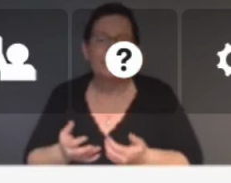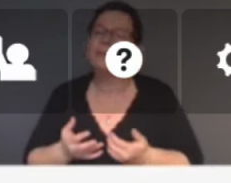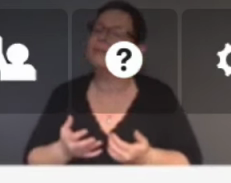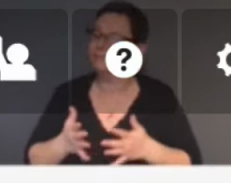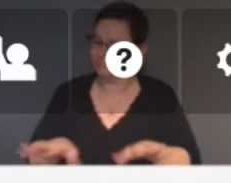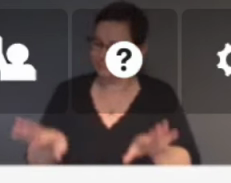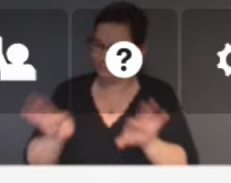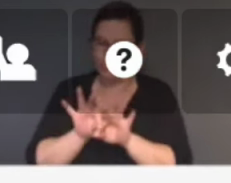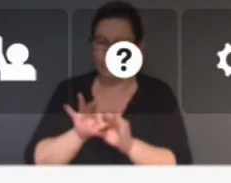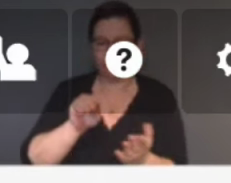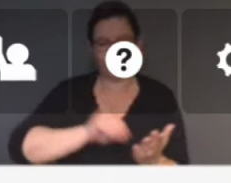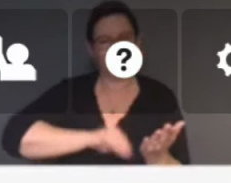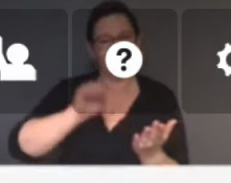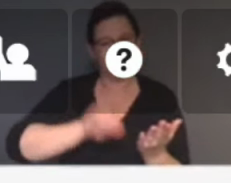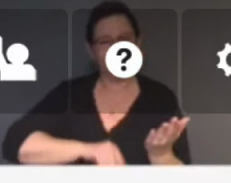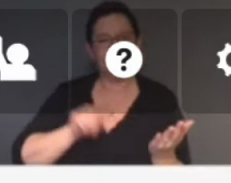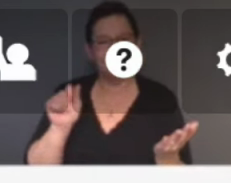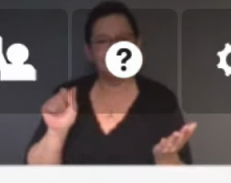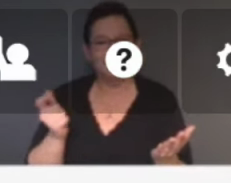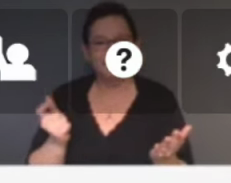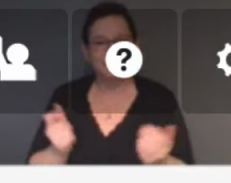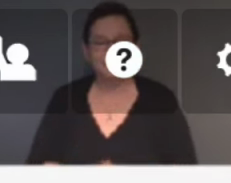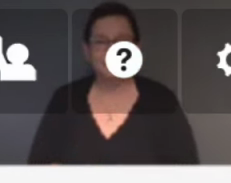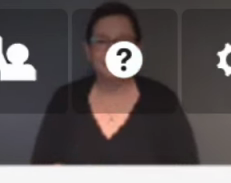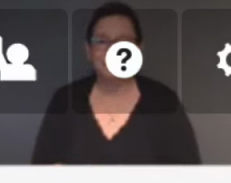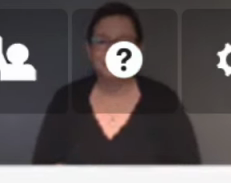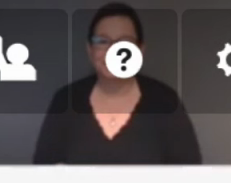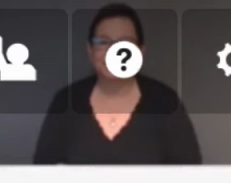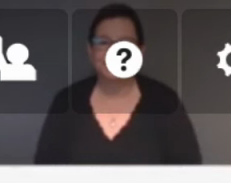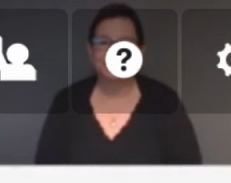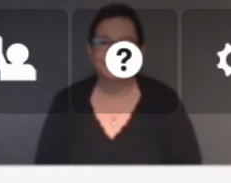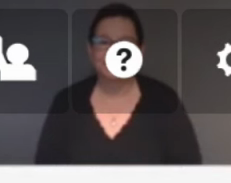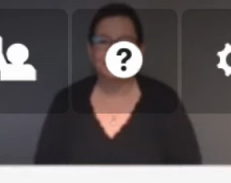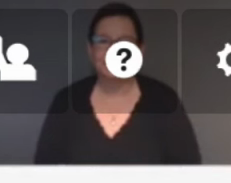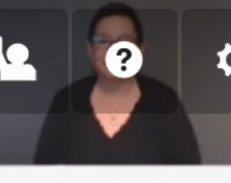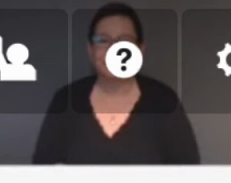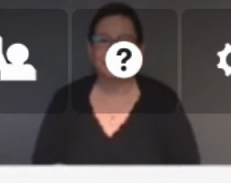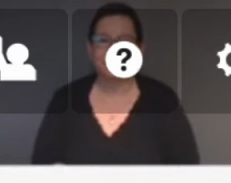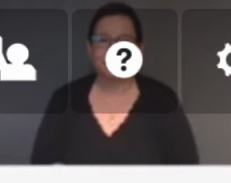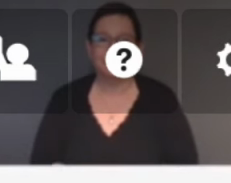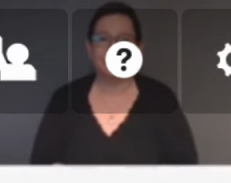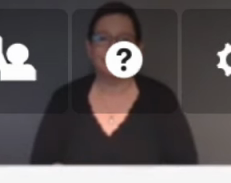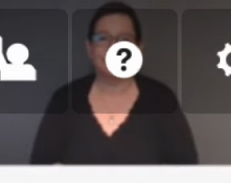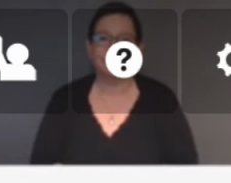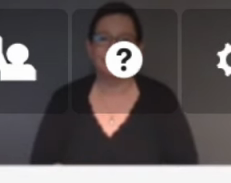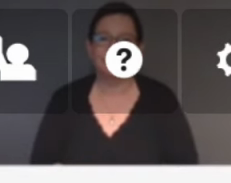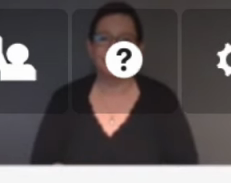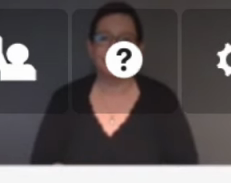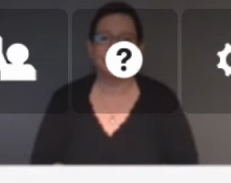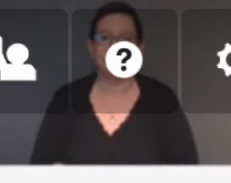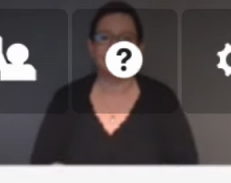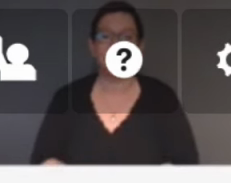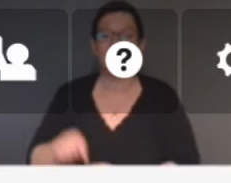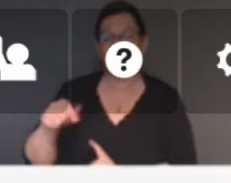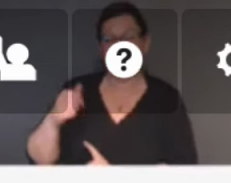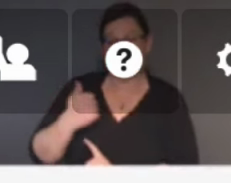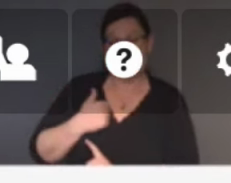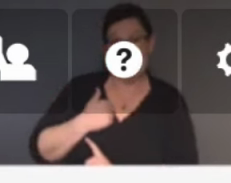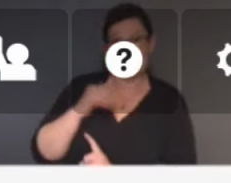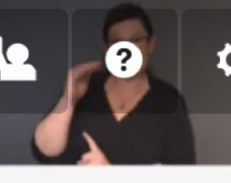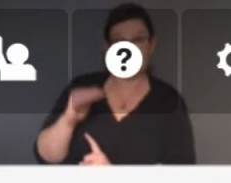Let's begin with the Canada Child Benefit, or CCB for short. The Canada Child Benefit